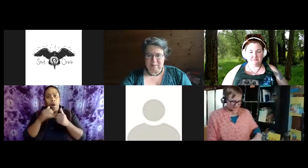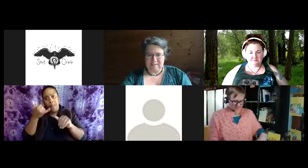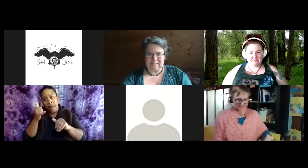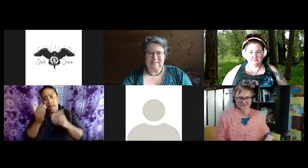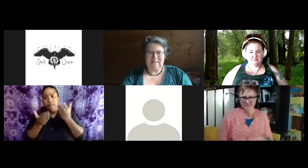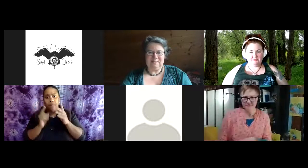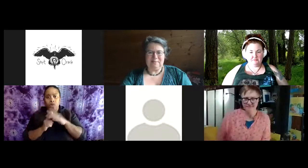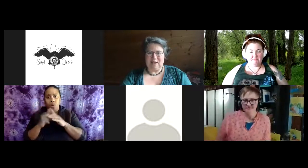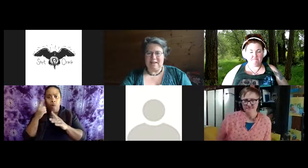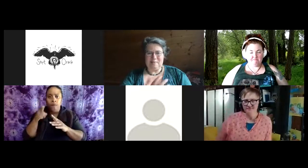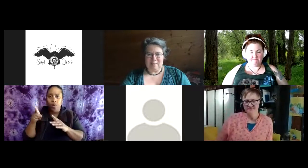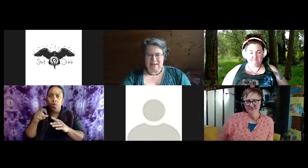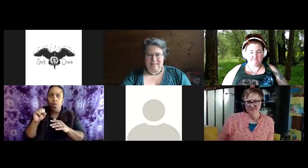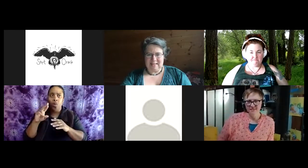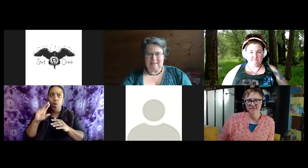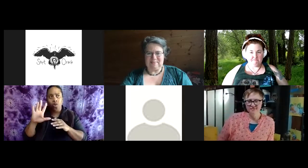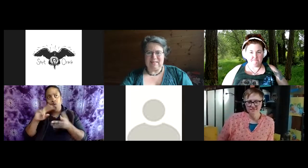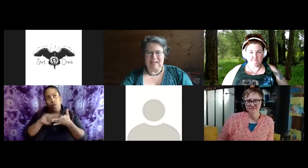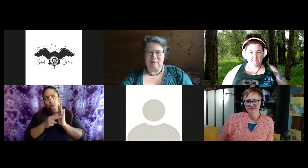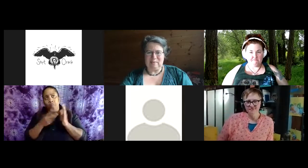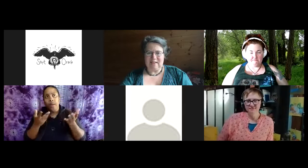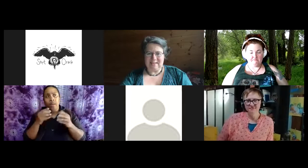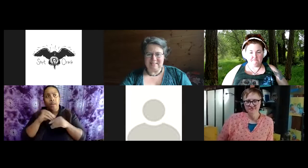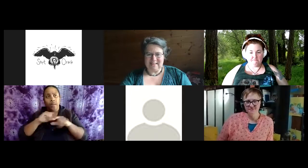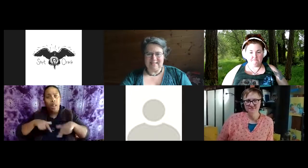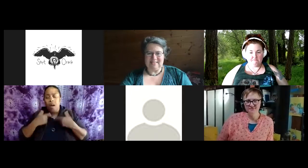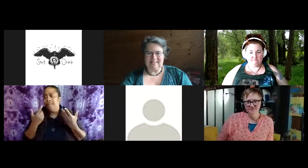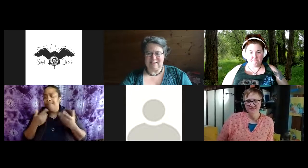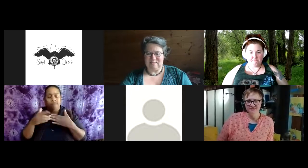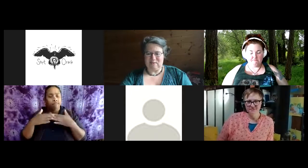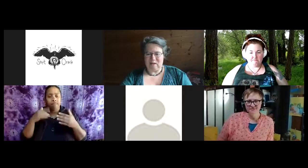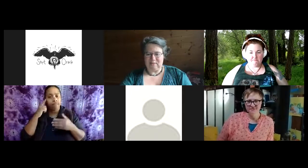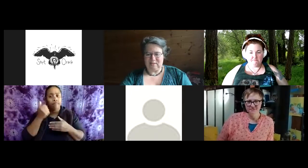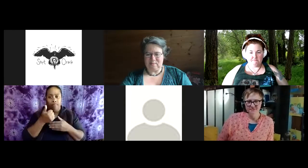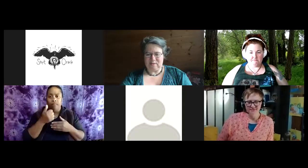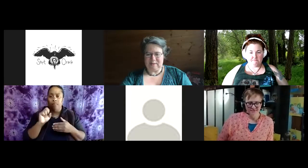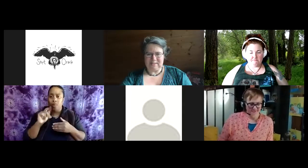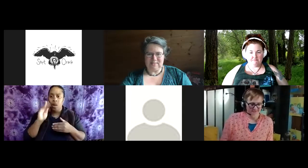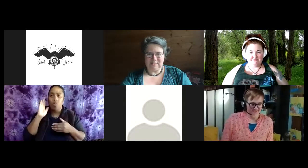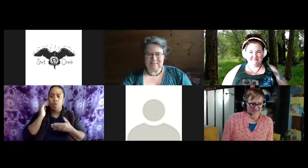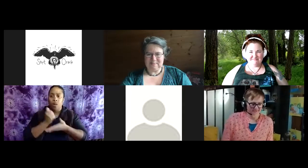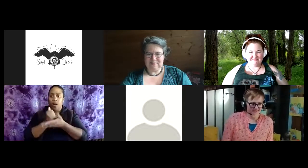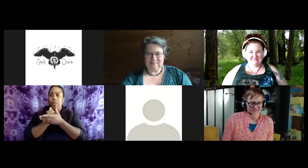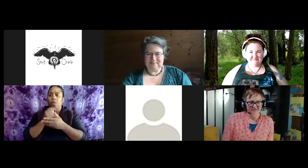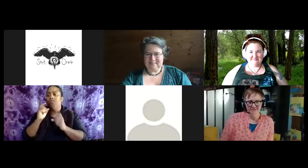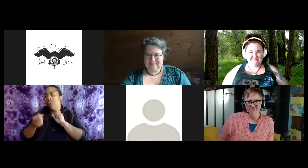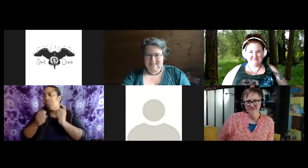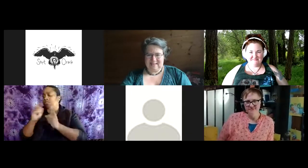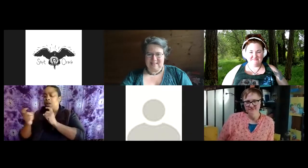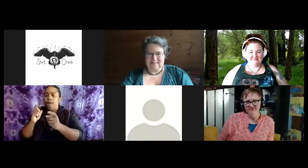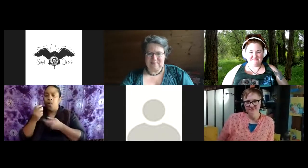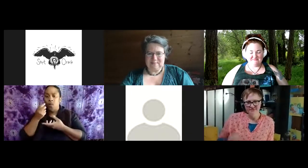your purpose is, right? It could be about anything, and we'll provide insight from all of our different perspectives.